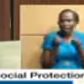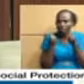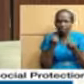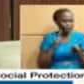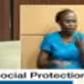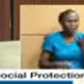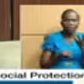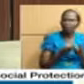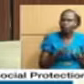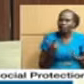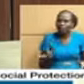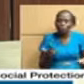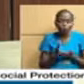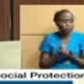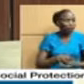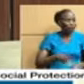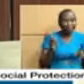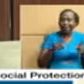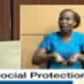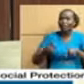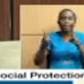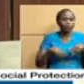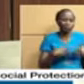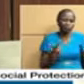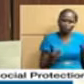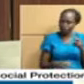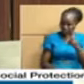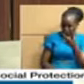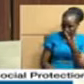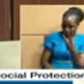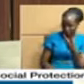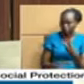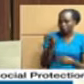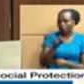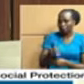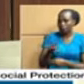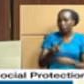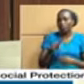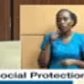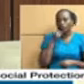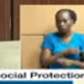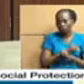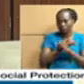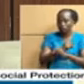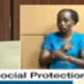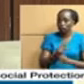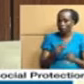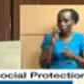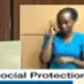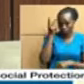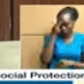because they were running around. 2, the National Social Protection Policy was only enacted